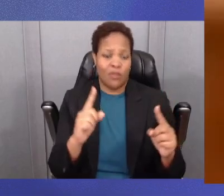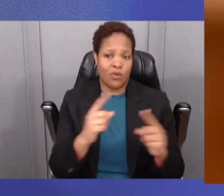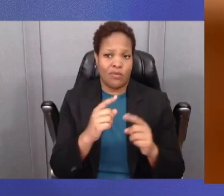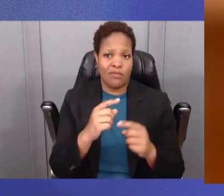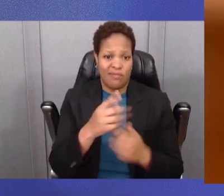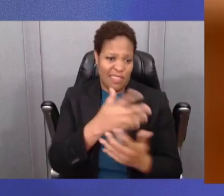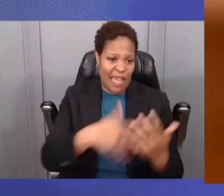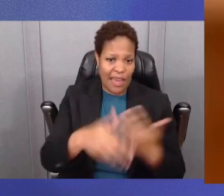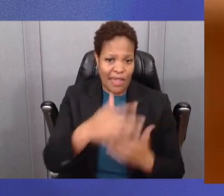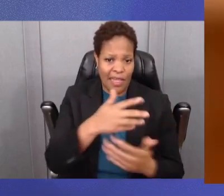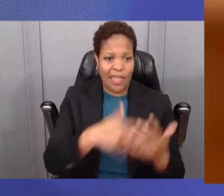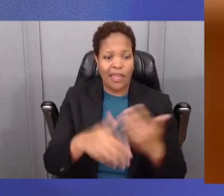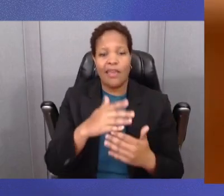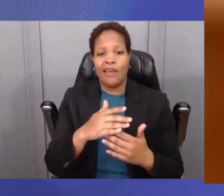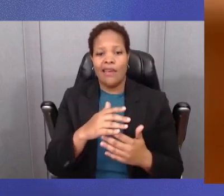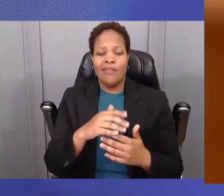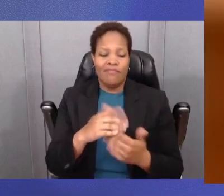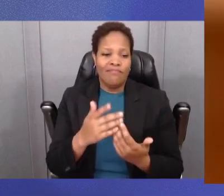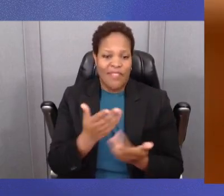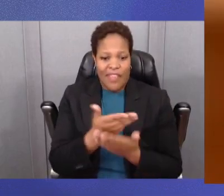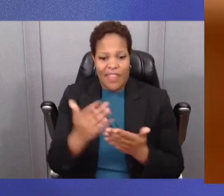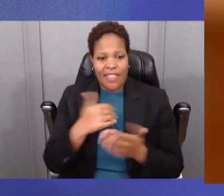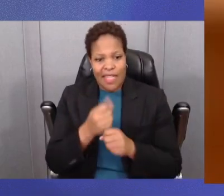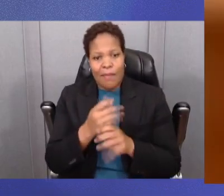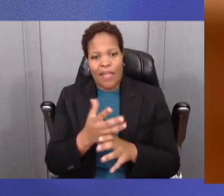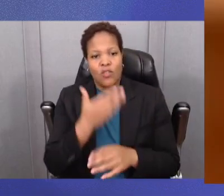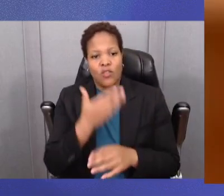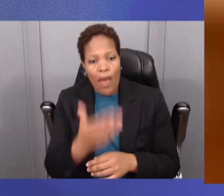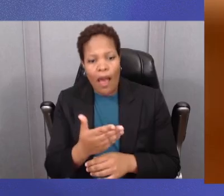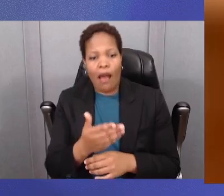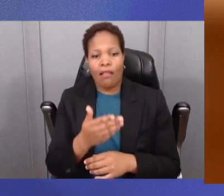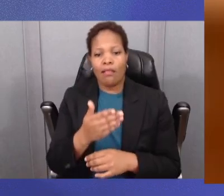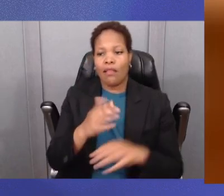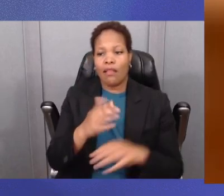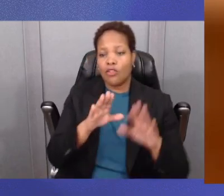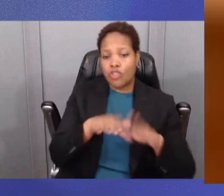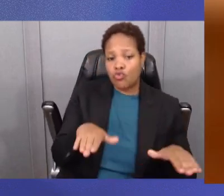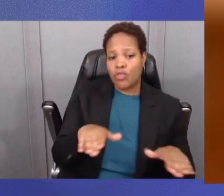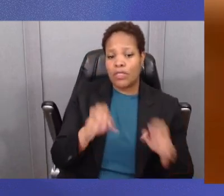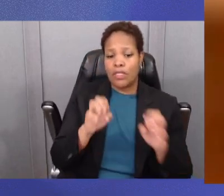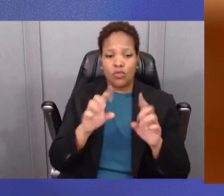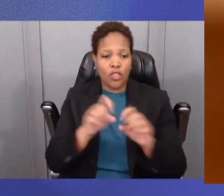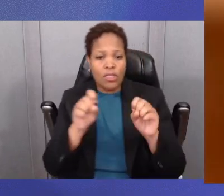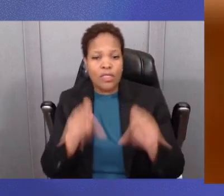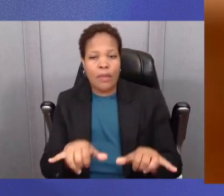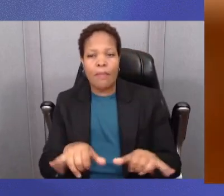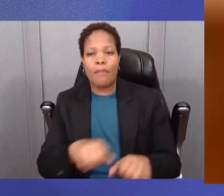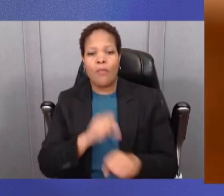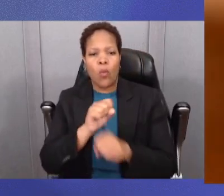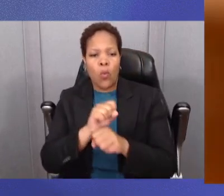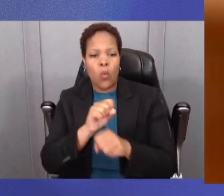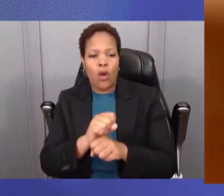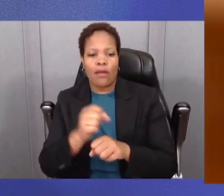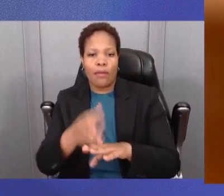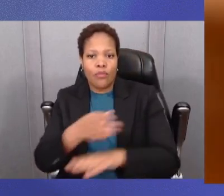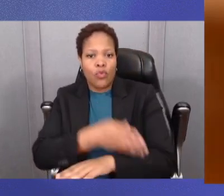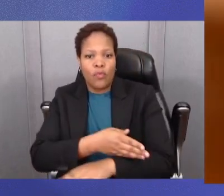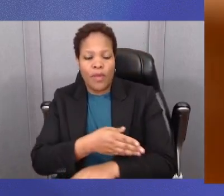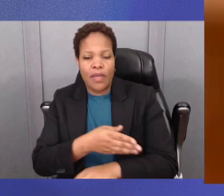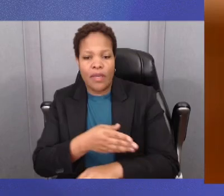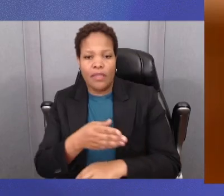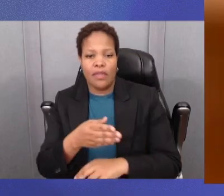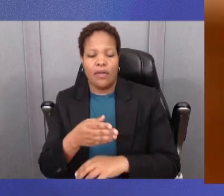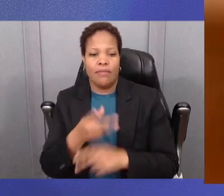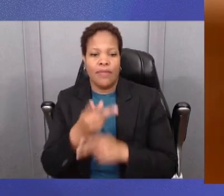that make us well, the status of our children, education systems, workplace improvements, care